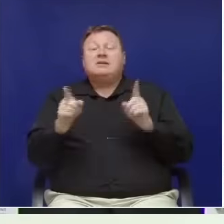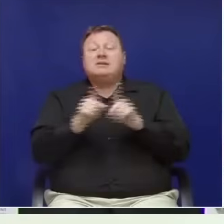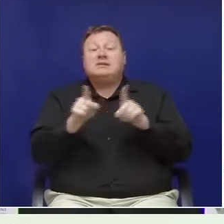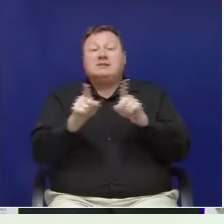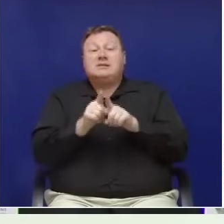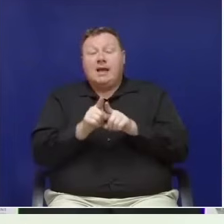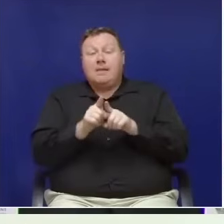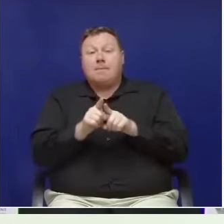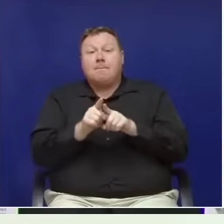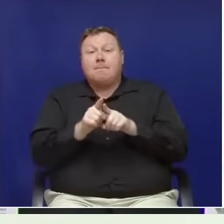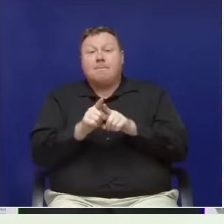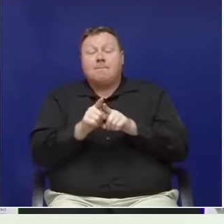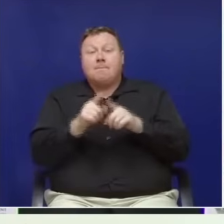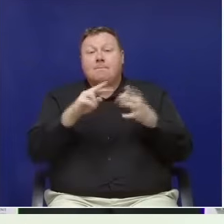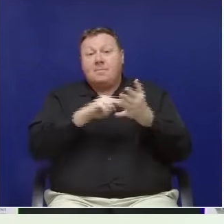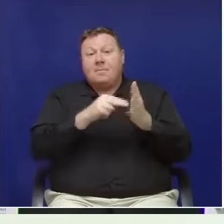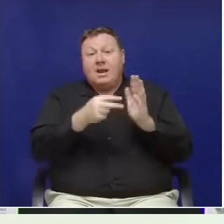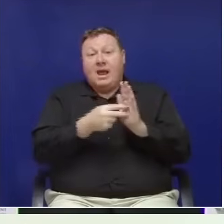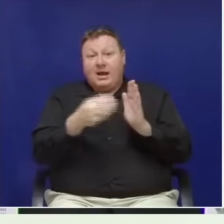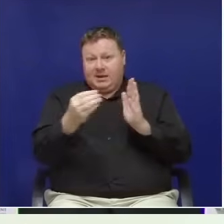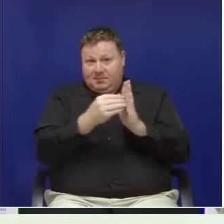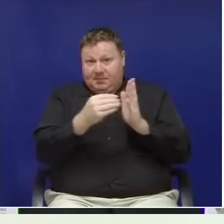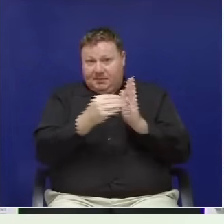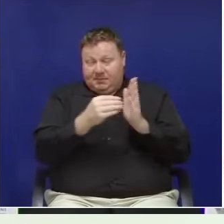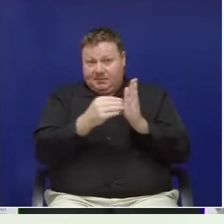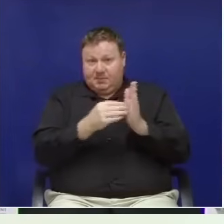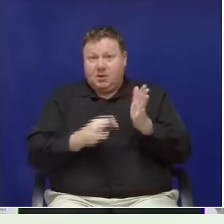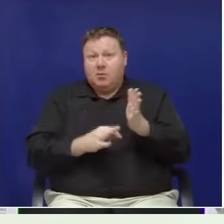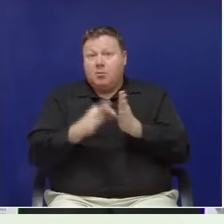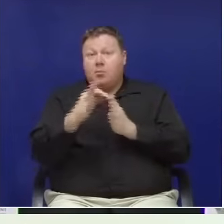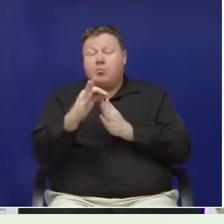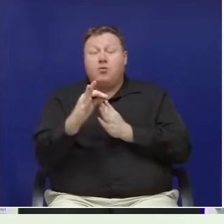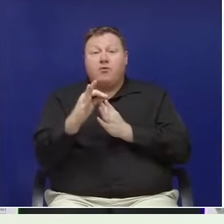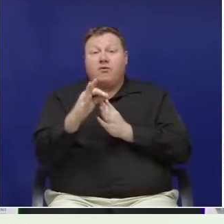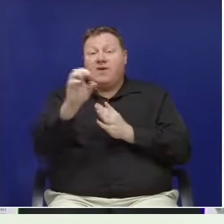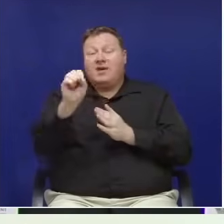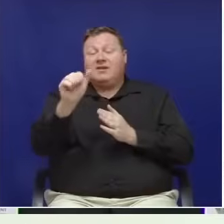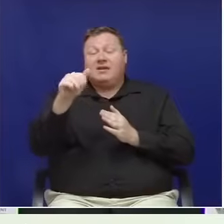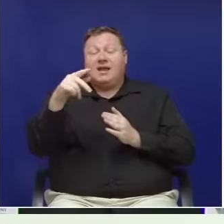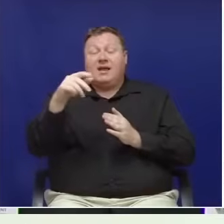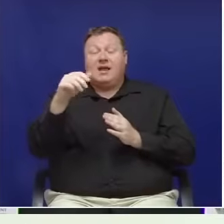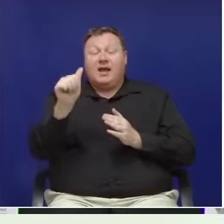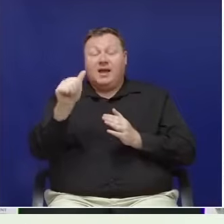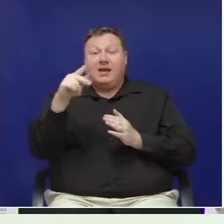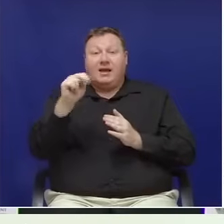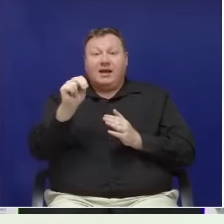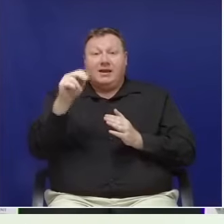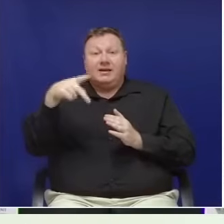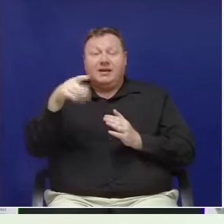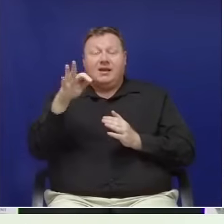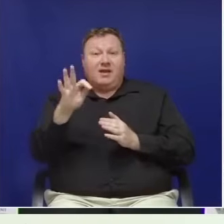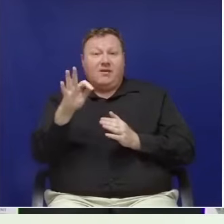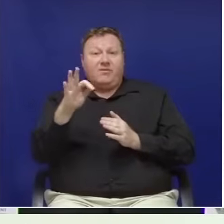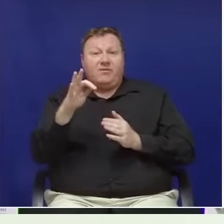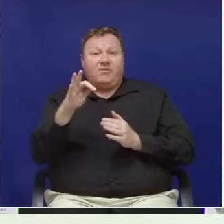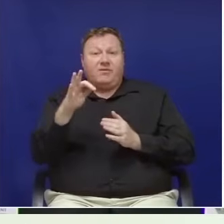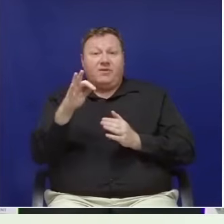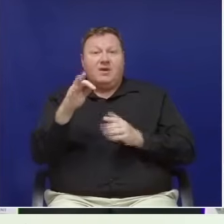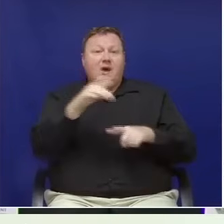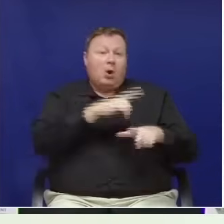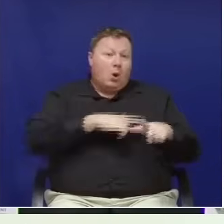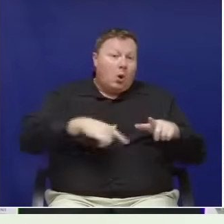this plan improve the SANDF's ability to respond effectively to both